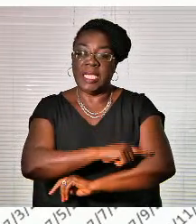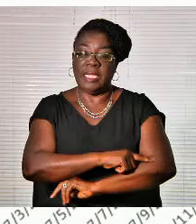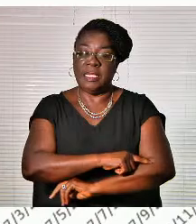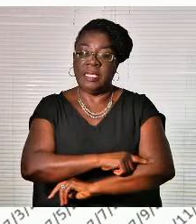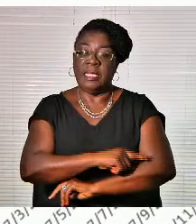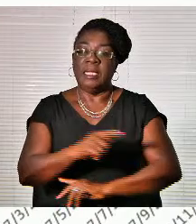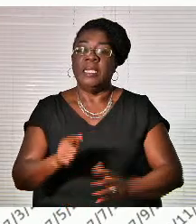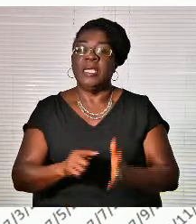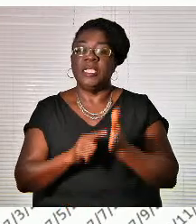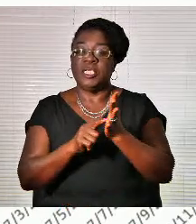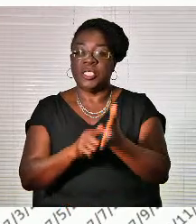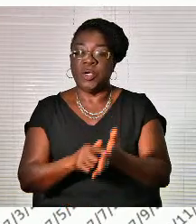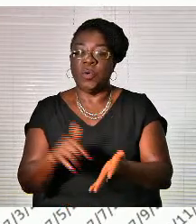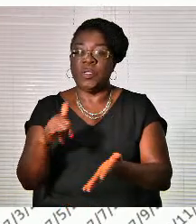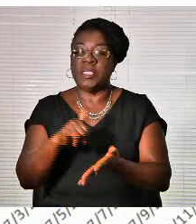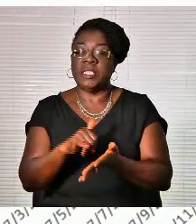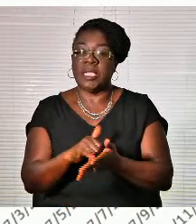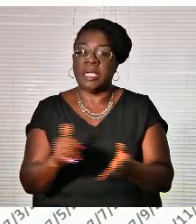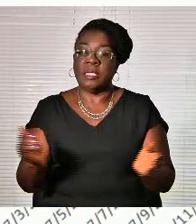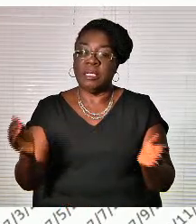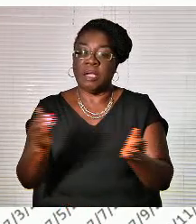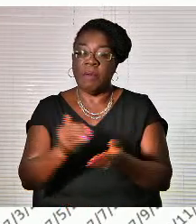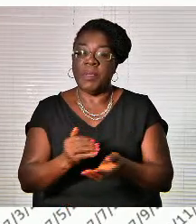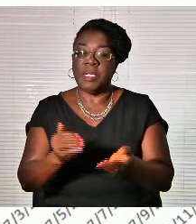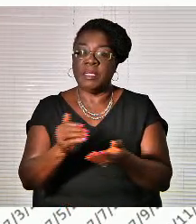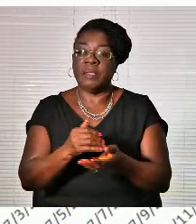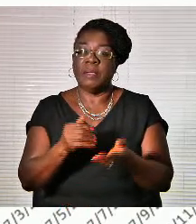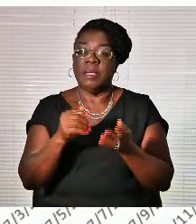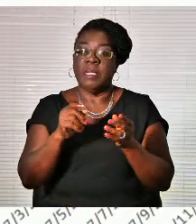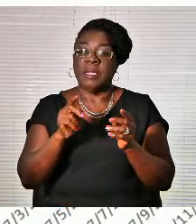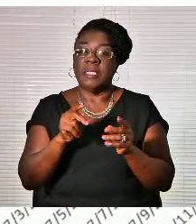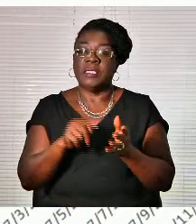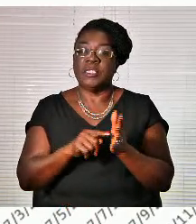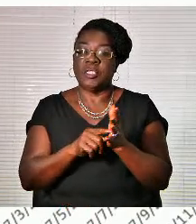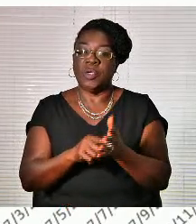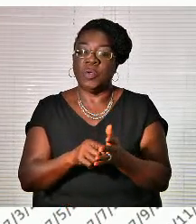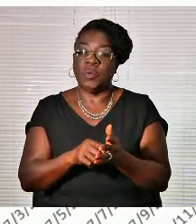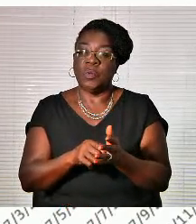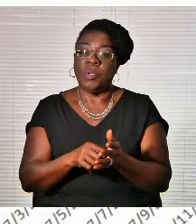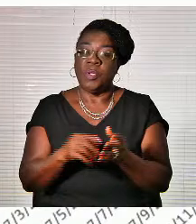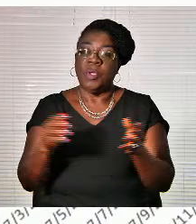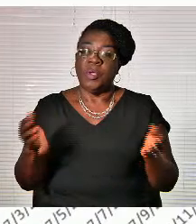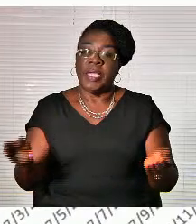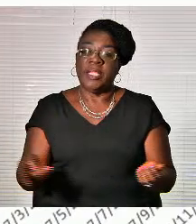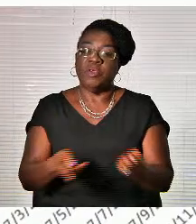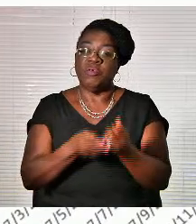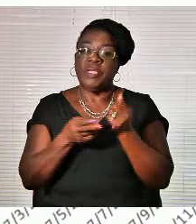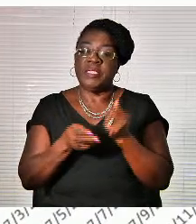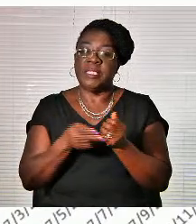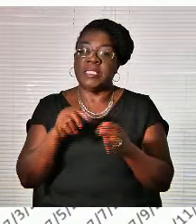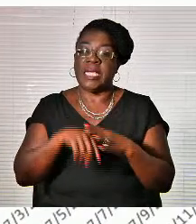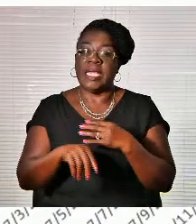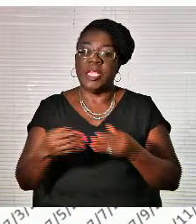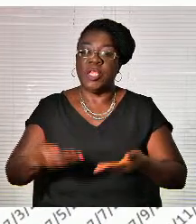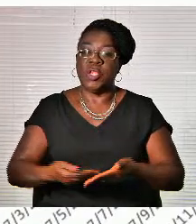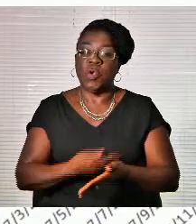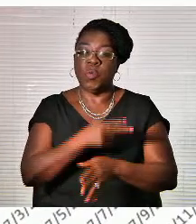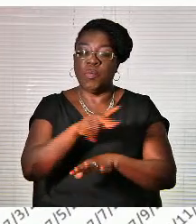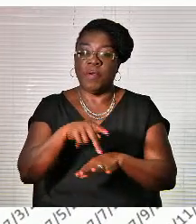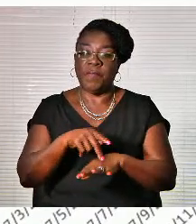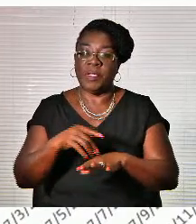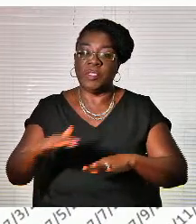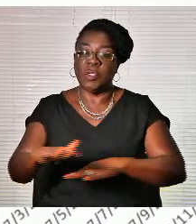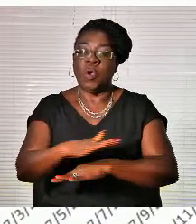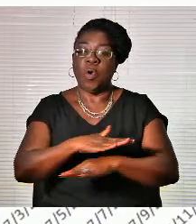show that cumulative cases continue to reflect increases in New Providence. Over the